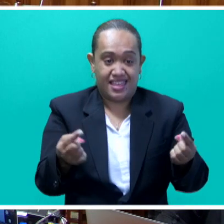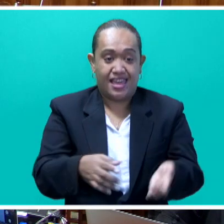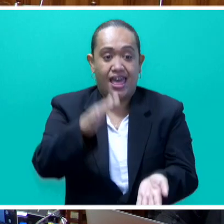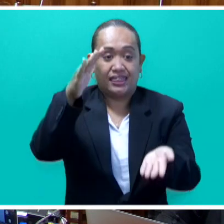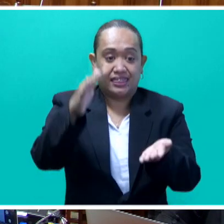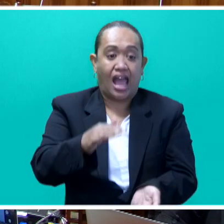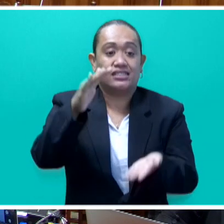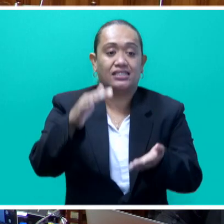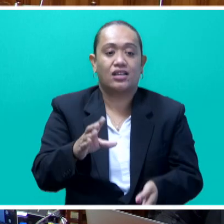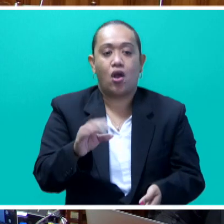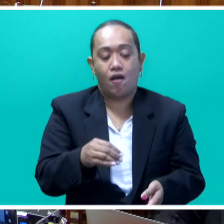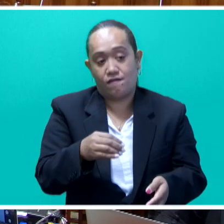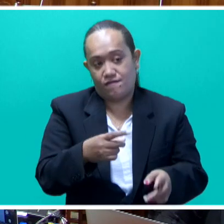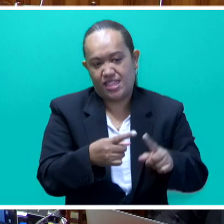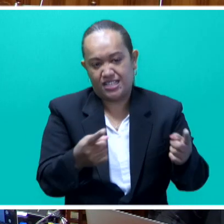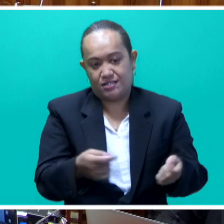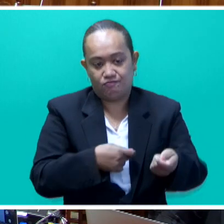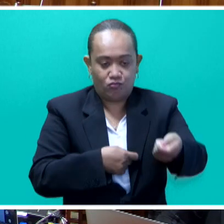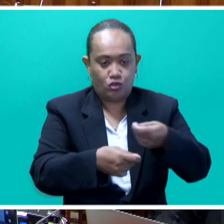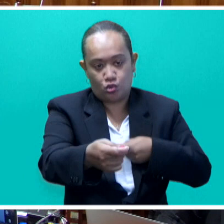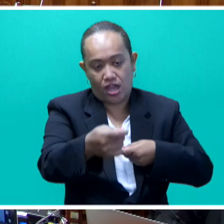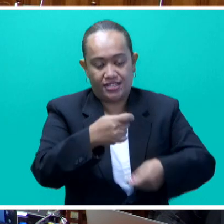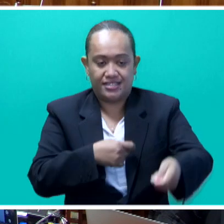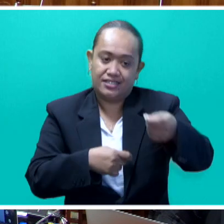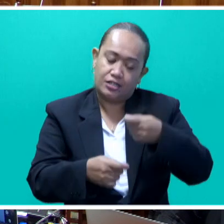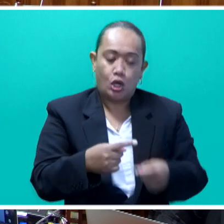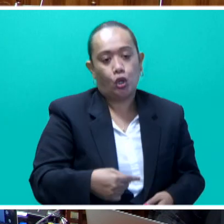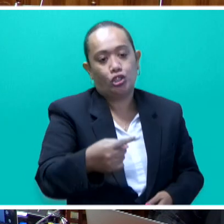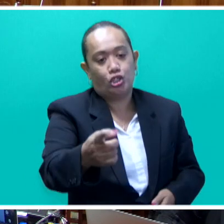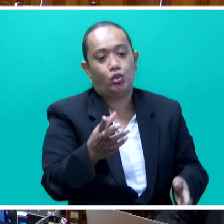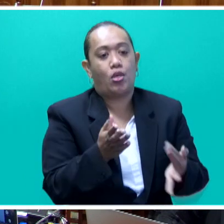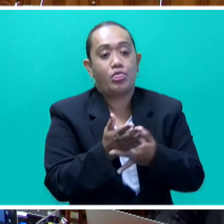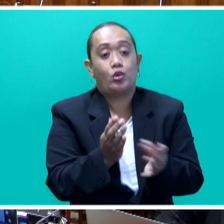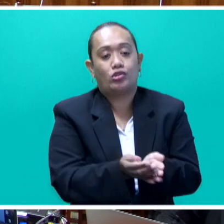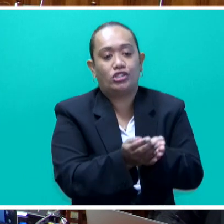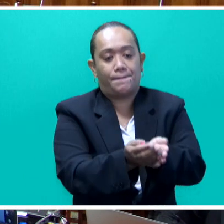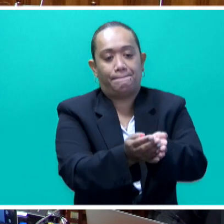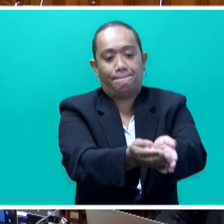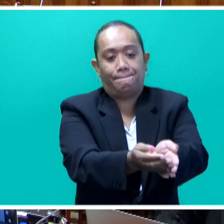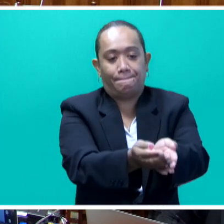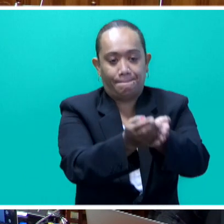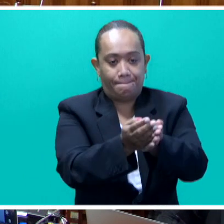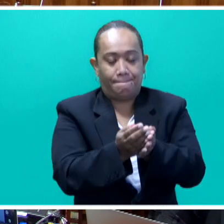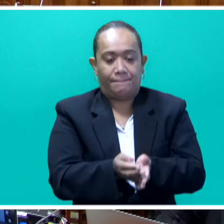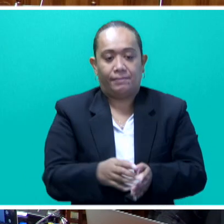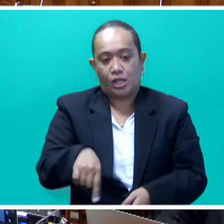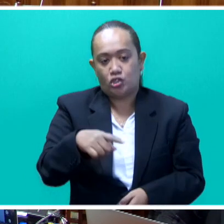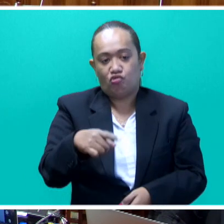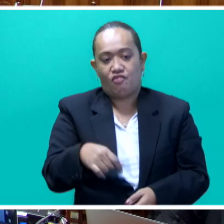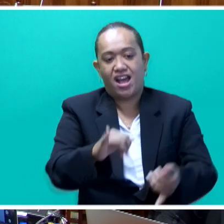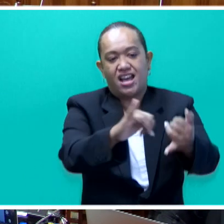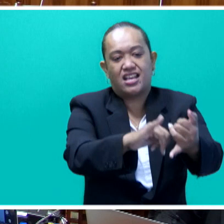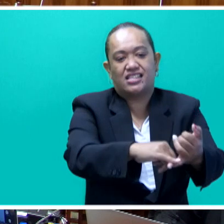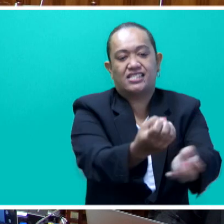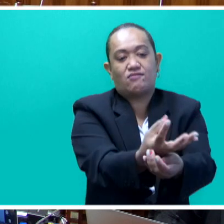include cargo traded from routes like from Natovi to Nambualu and return, Suva to Savsavu, Suva to Kandavu and